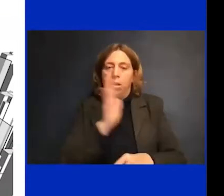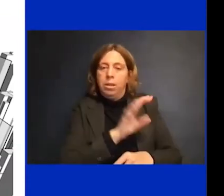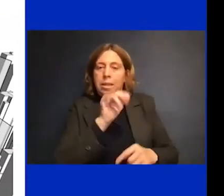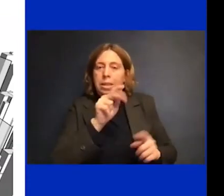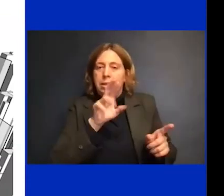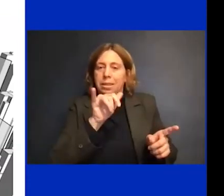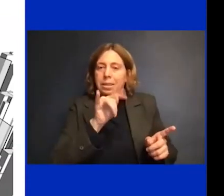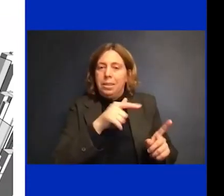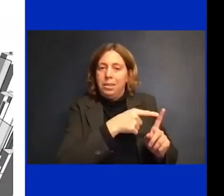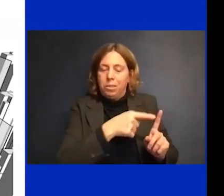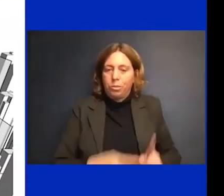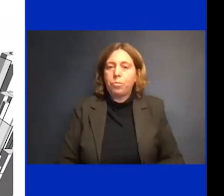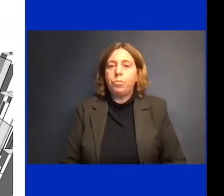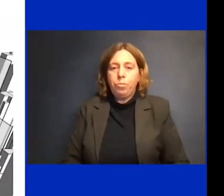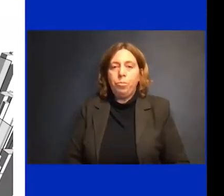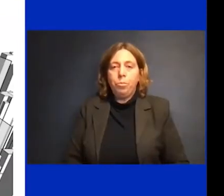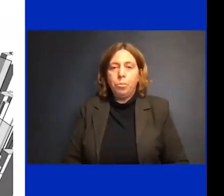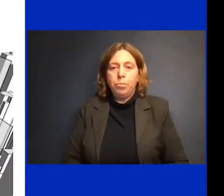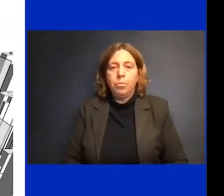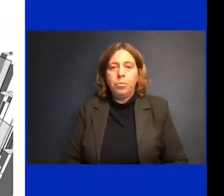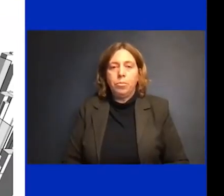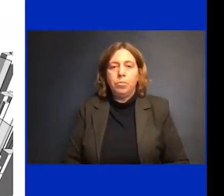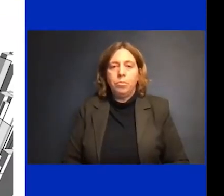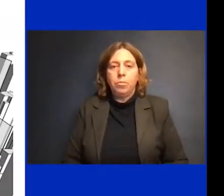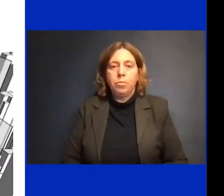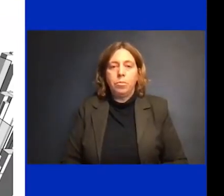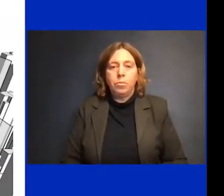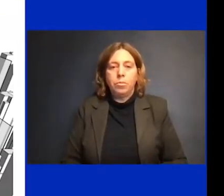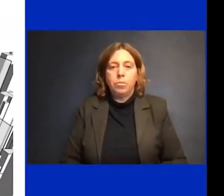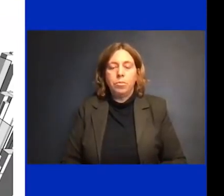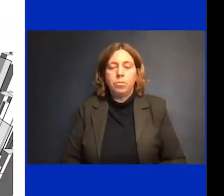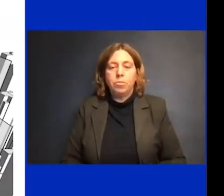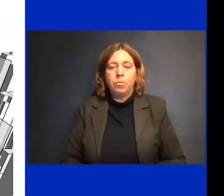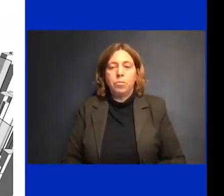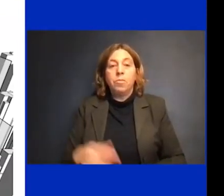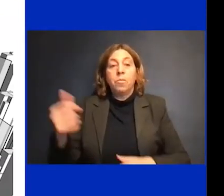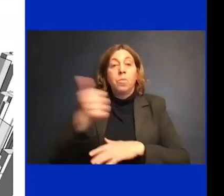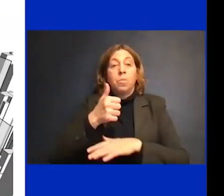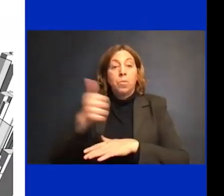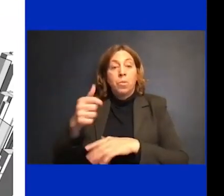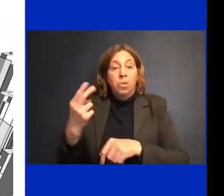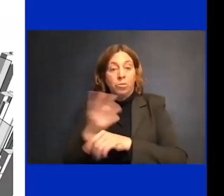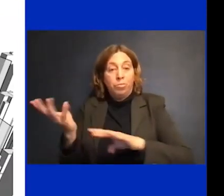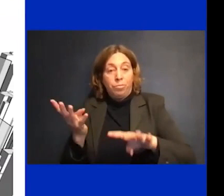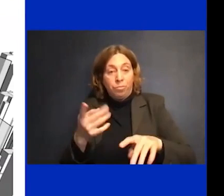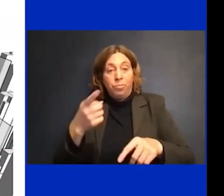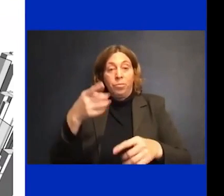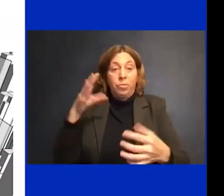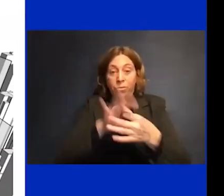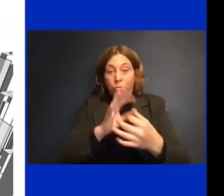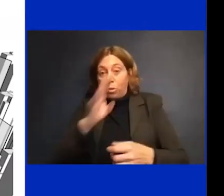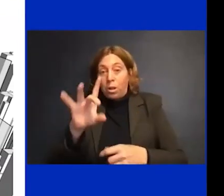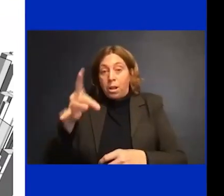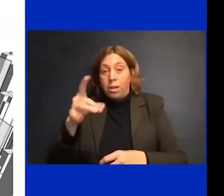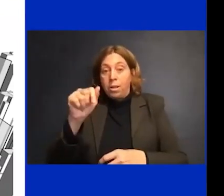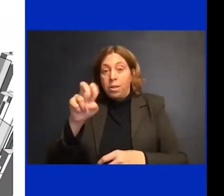gates, approximately 40 of which are dedicated to intercity operations. Direct connection to the 8th Avenue